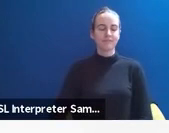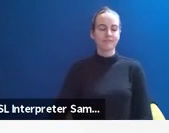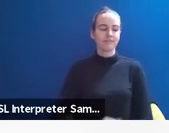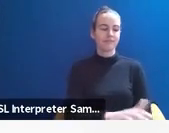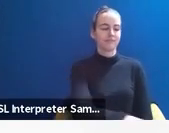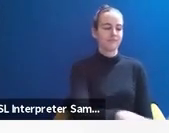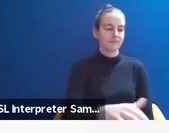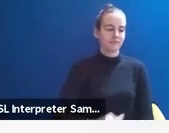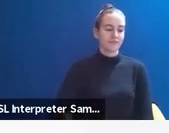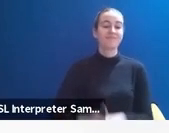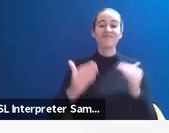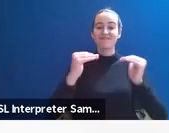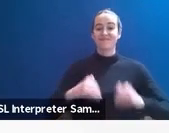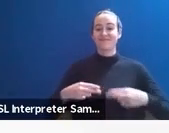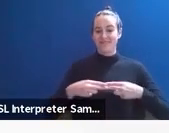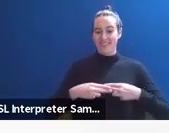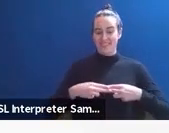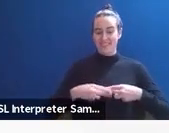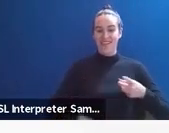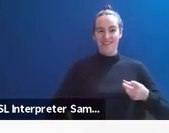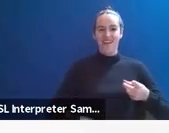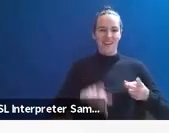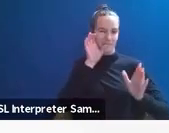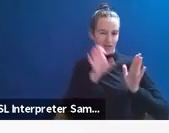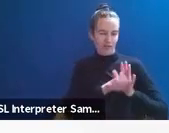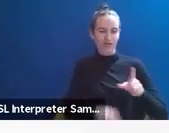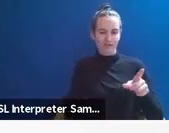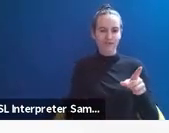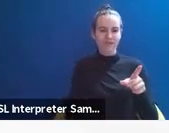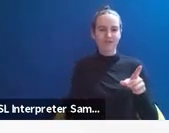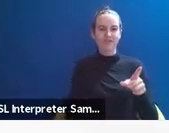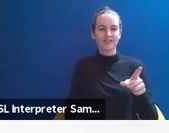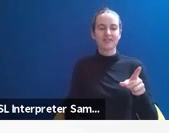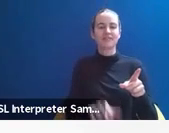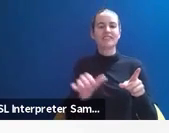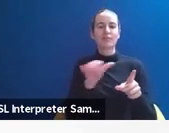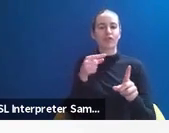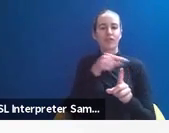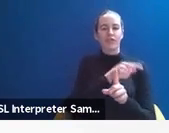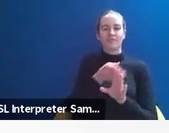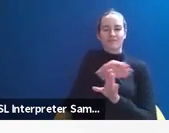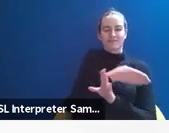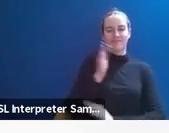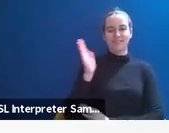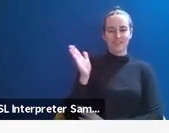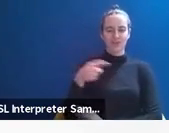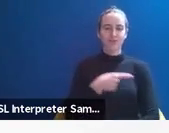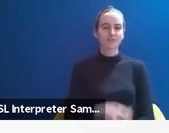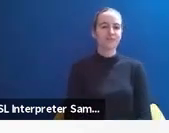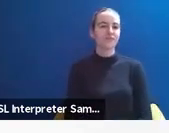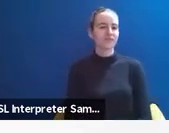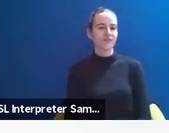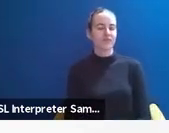In this next slide, we see an image similar to what we observed from Dr. Gaffney. And so where we're going to